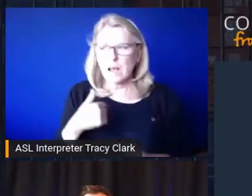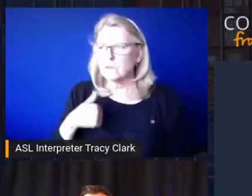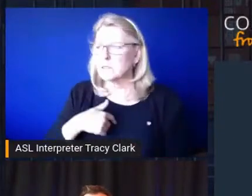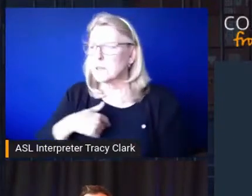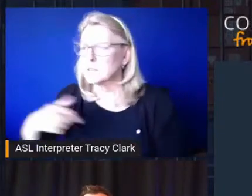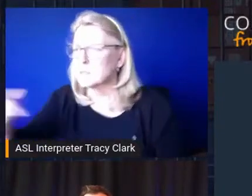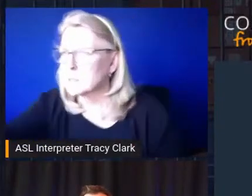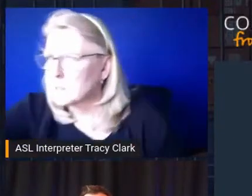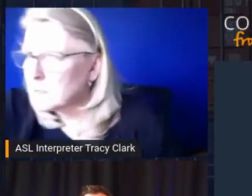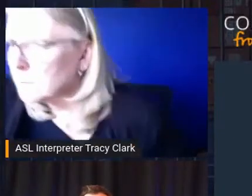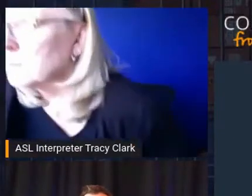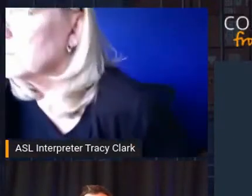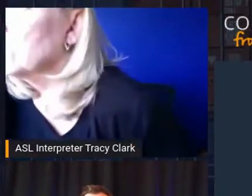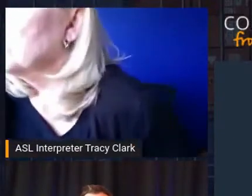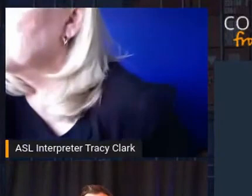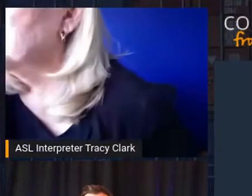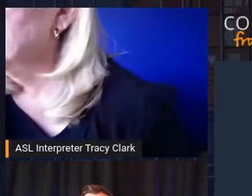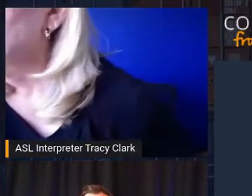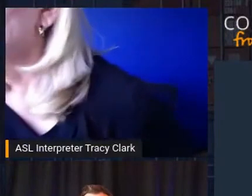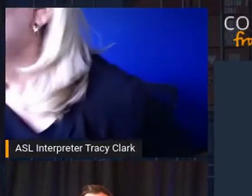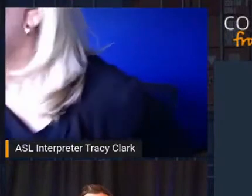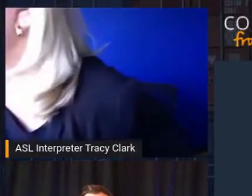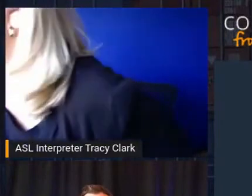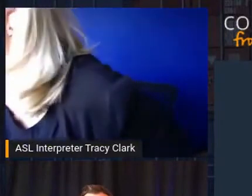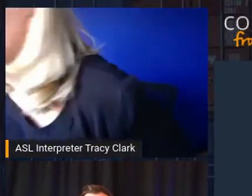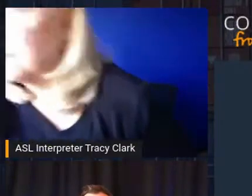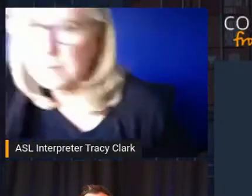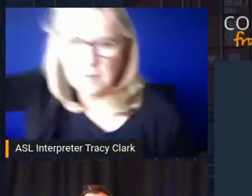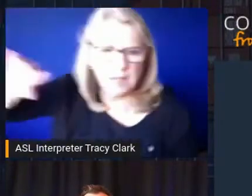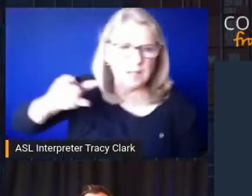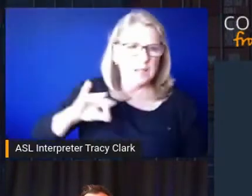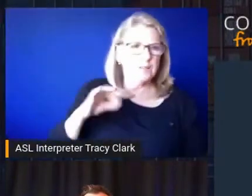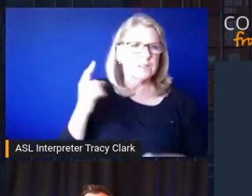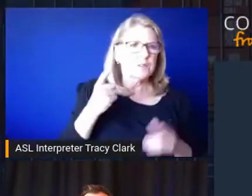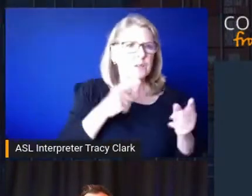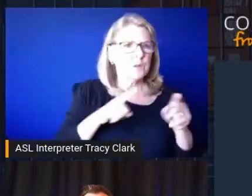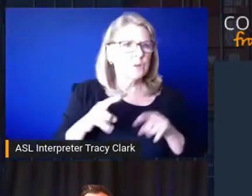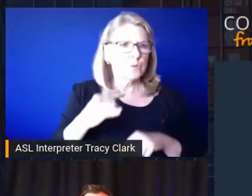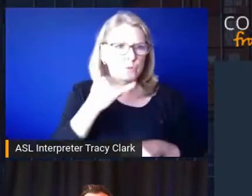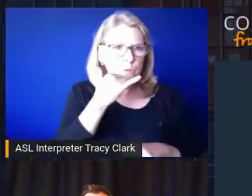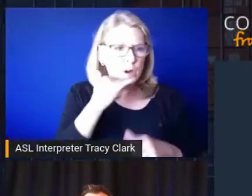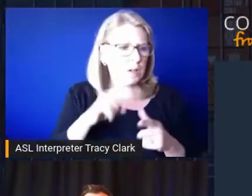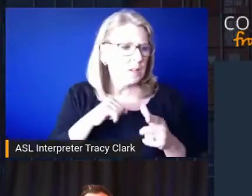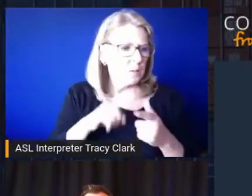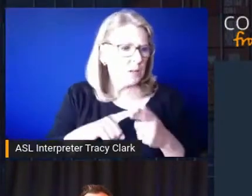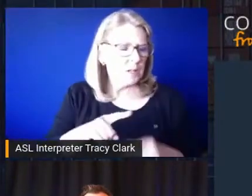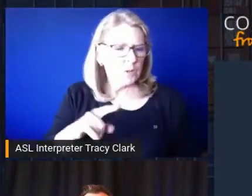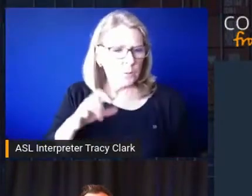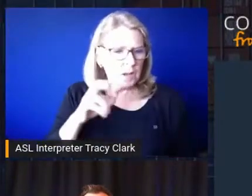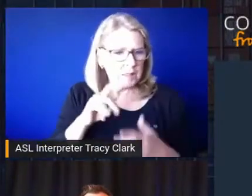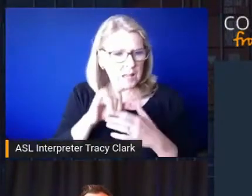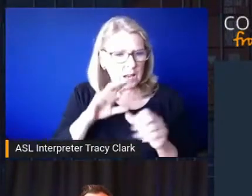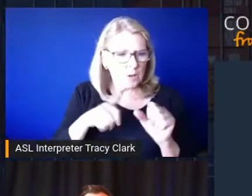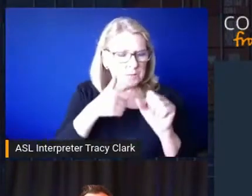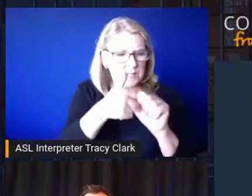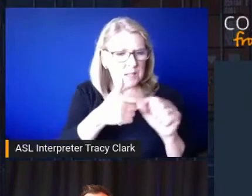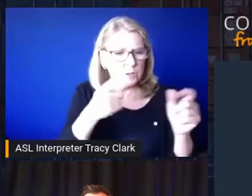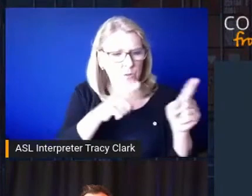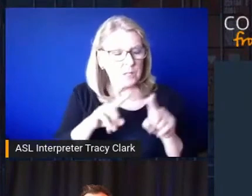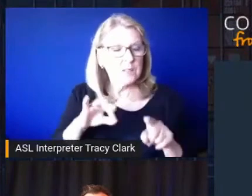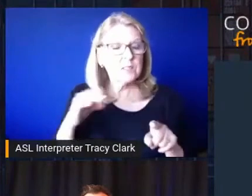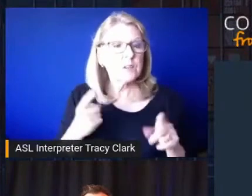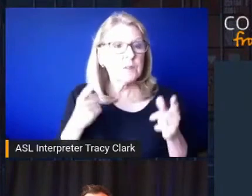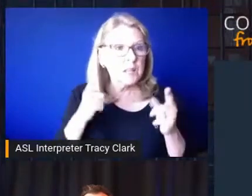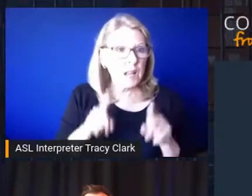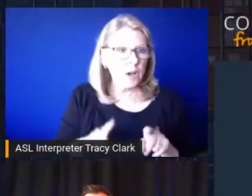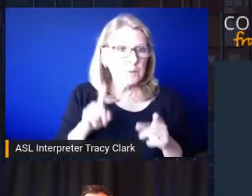can always roll back to the previous state. In addition to that, that update process, if something happens to the kernel, which the